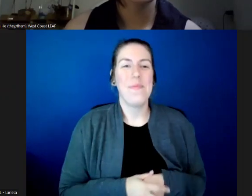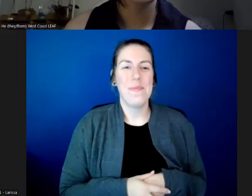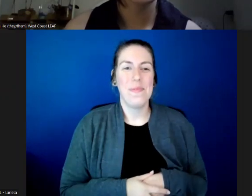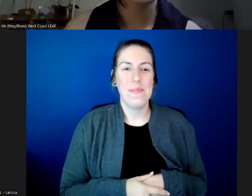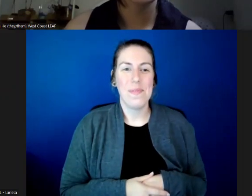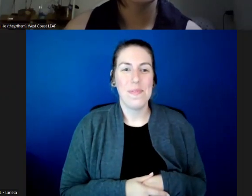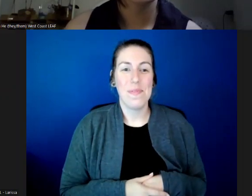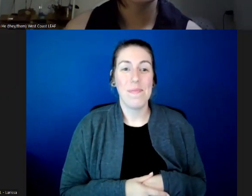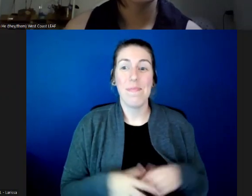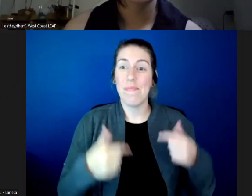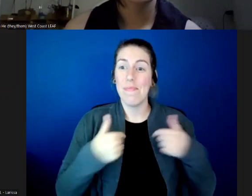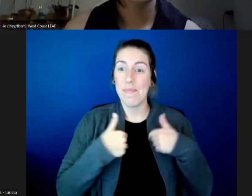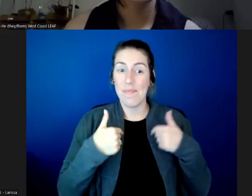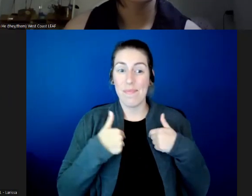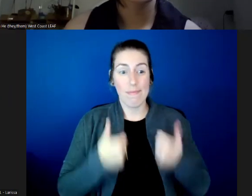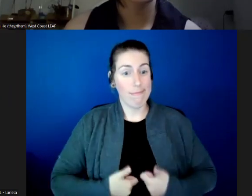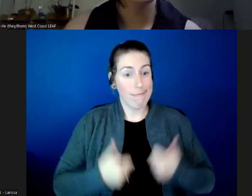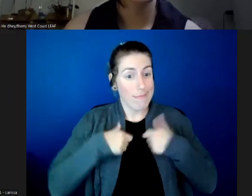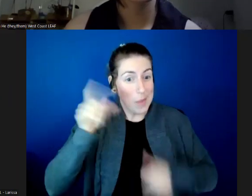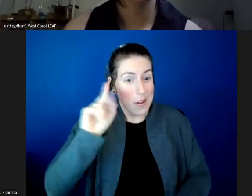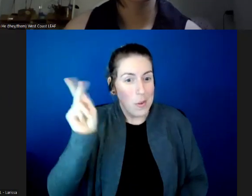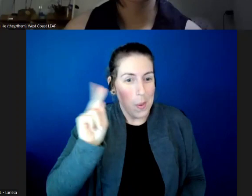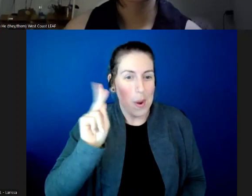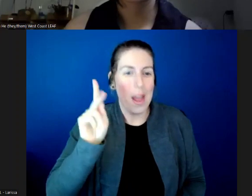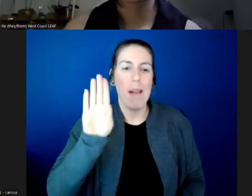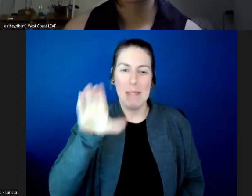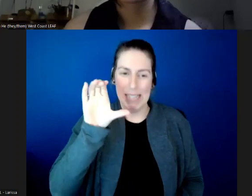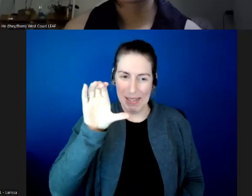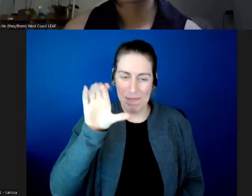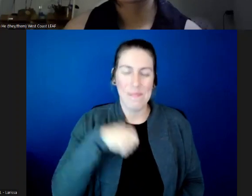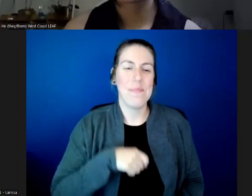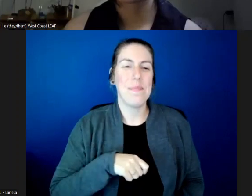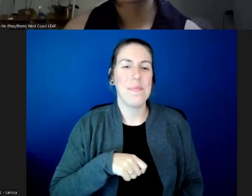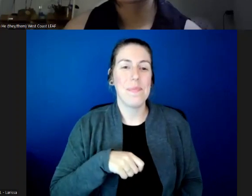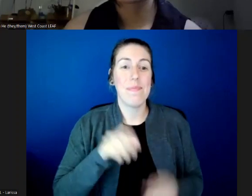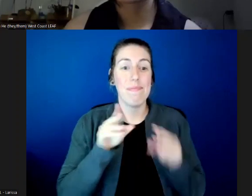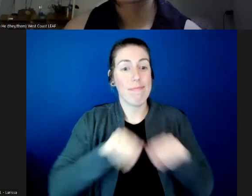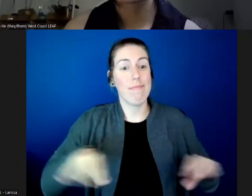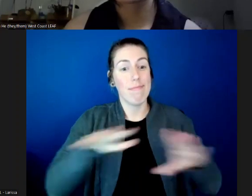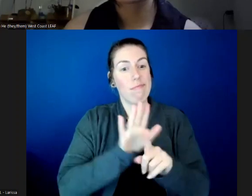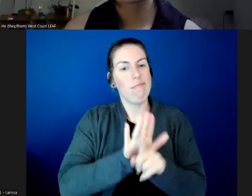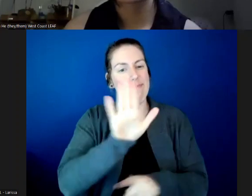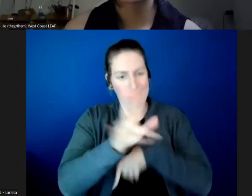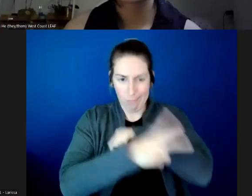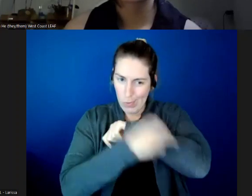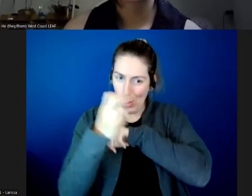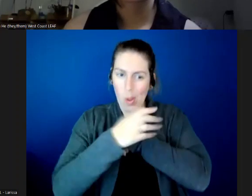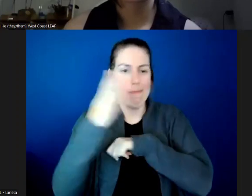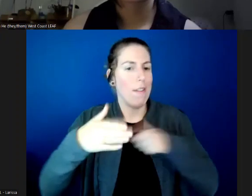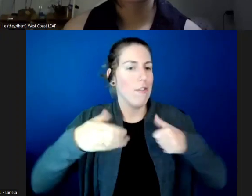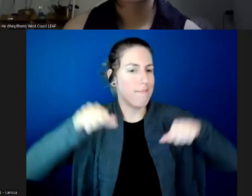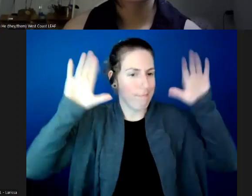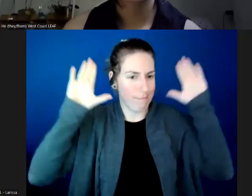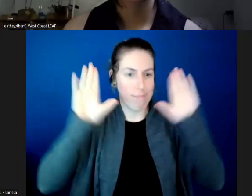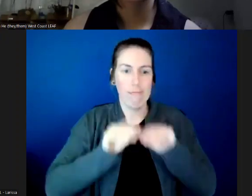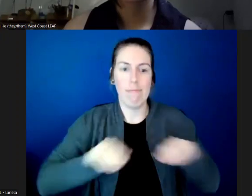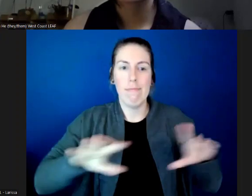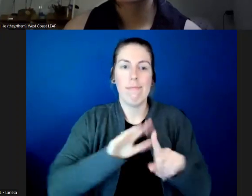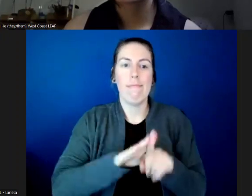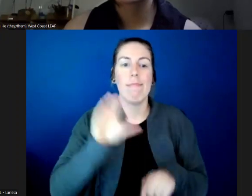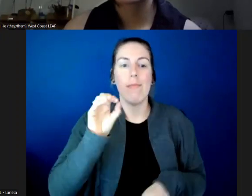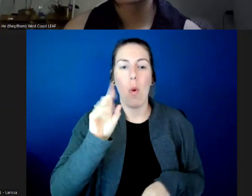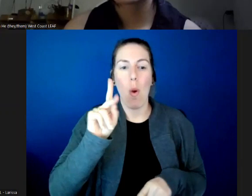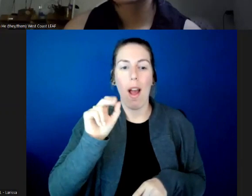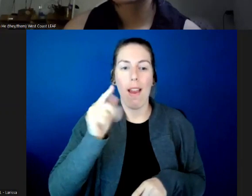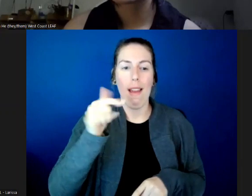I'm coming to you from Kelowna, BC, which is on the unceded and ancestral territories of the Okanagan